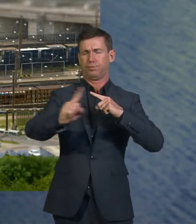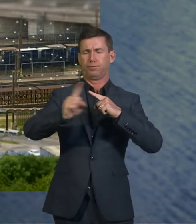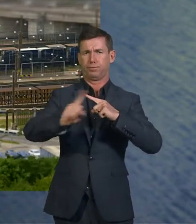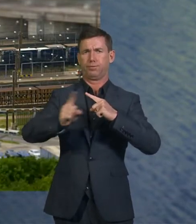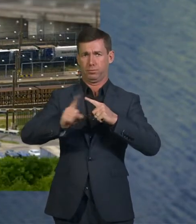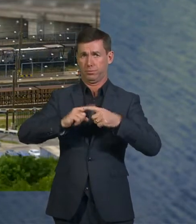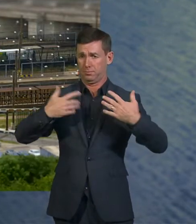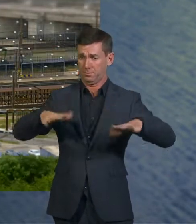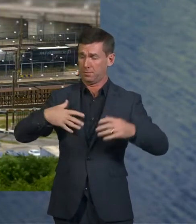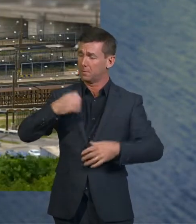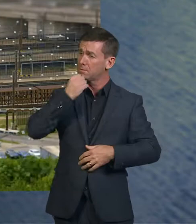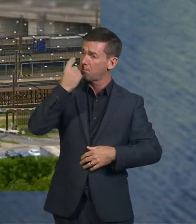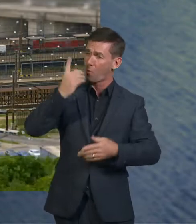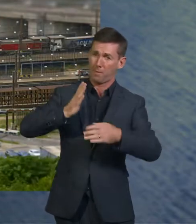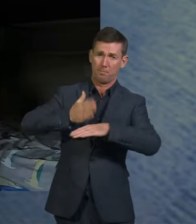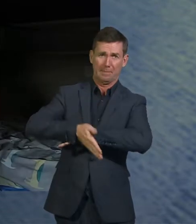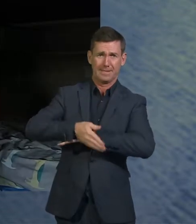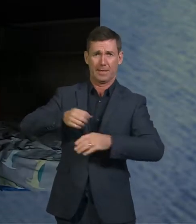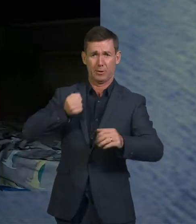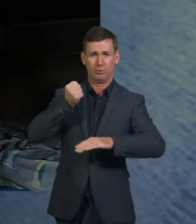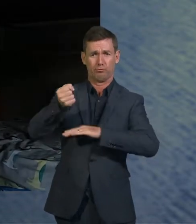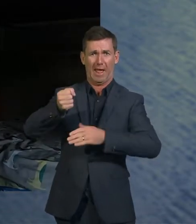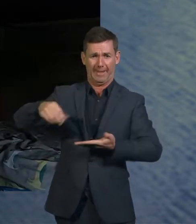train set in the world.